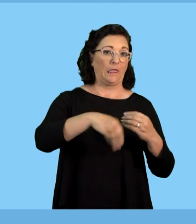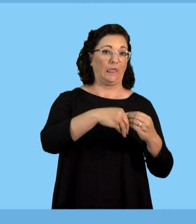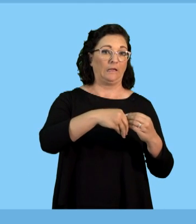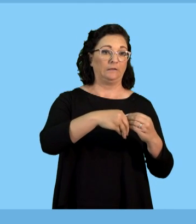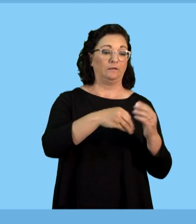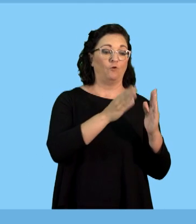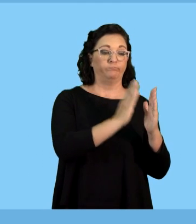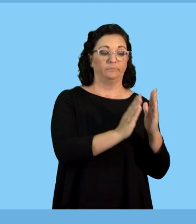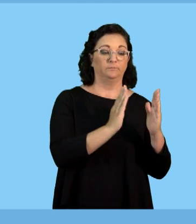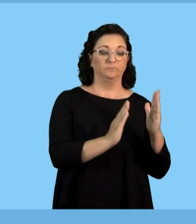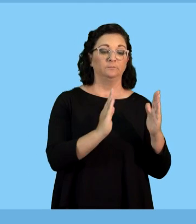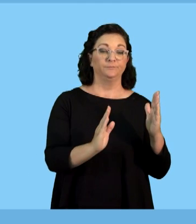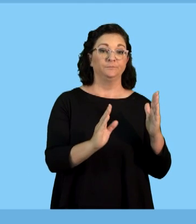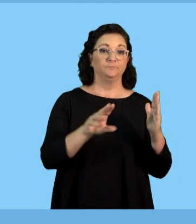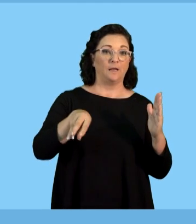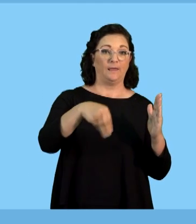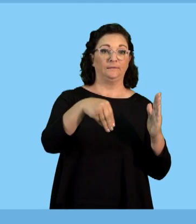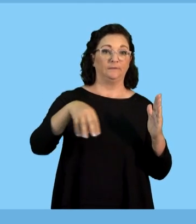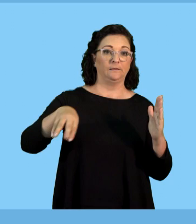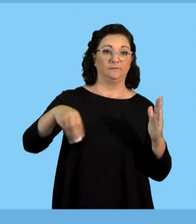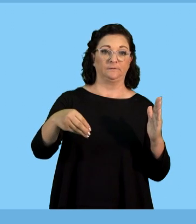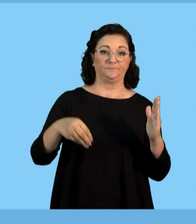resistors in parallel,